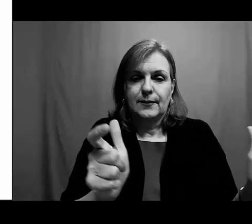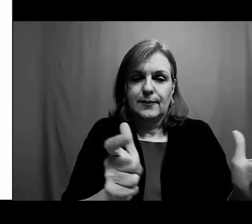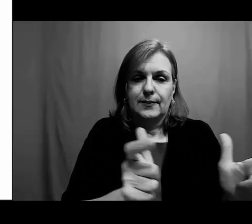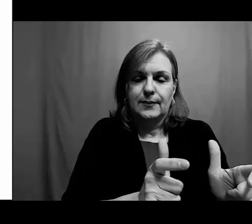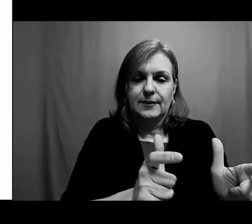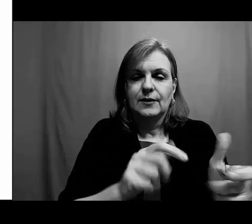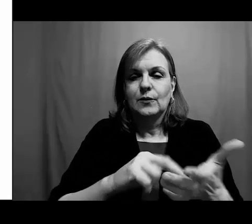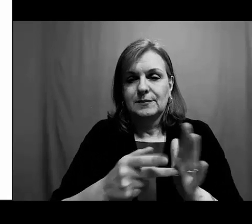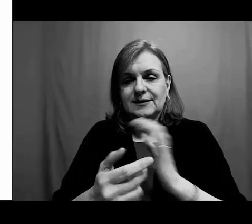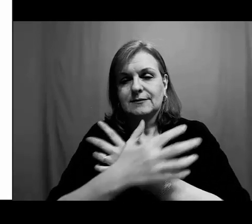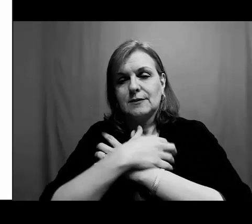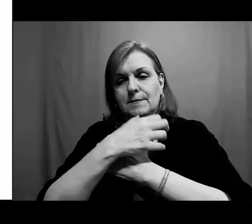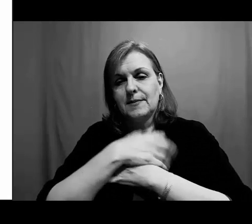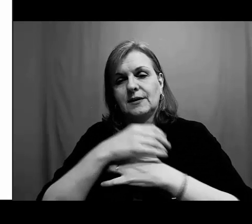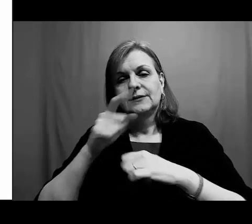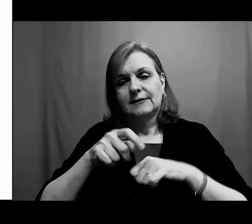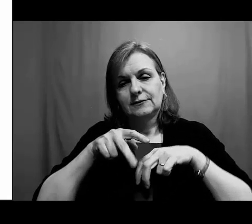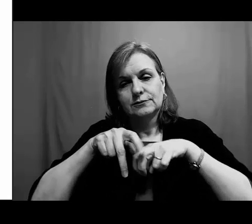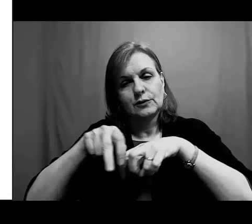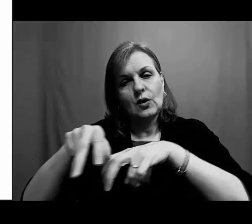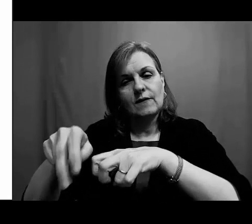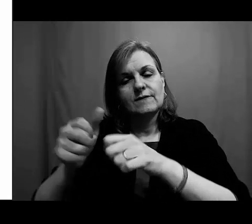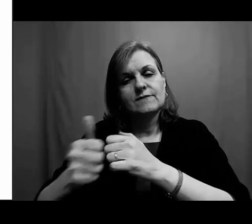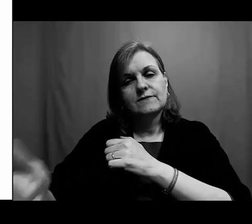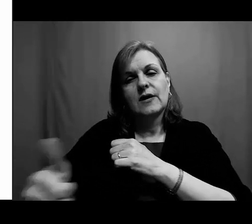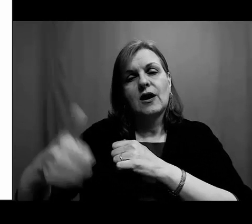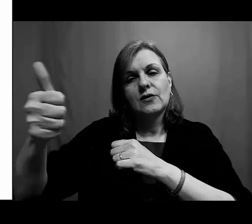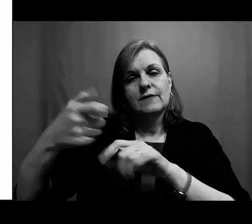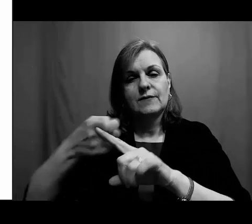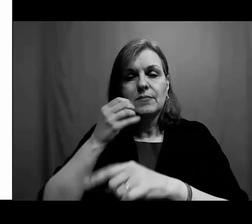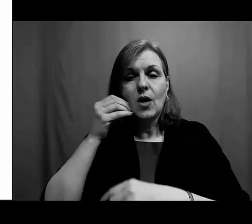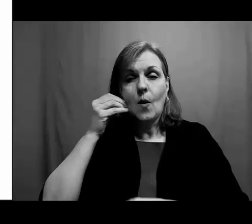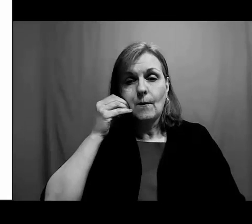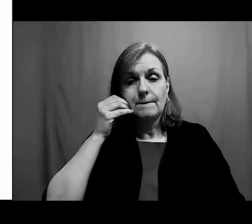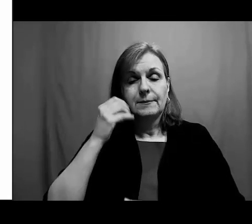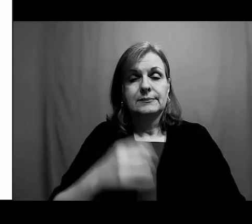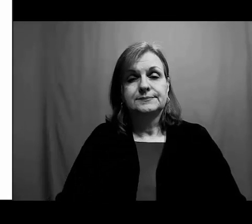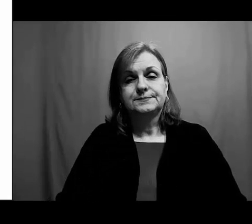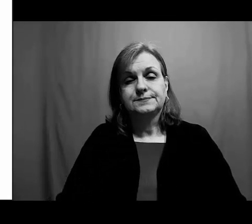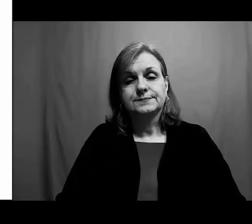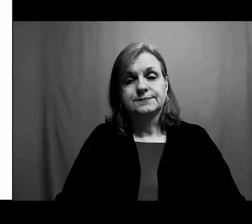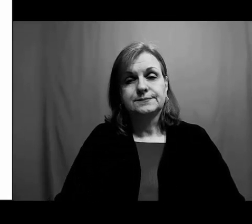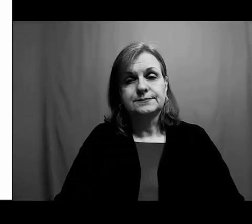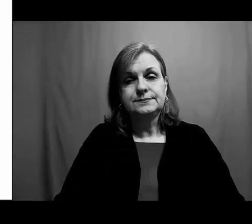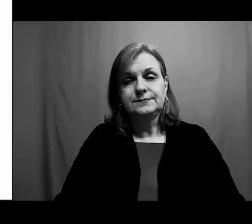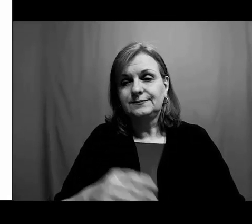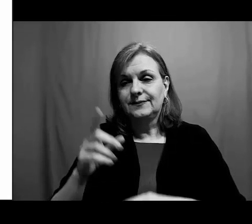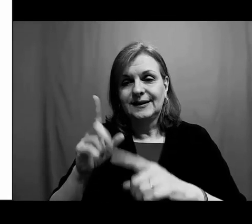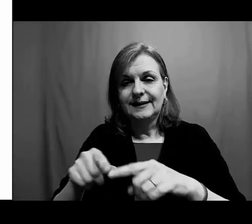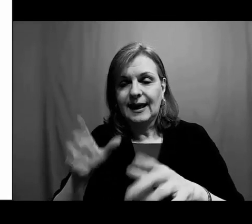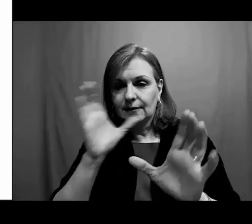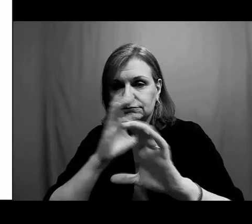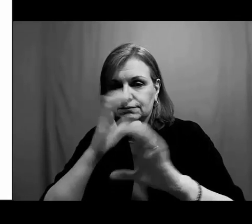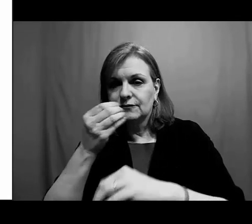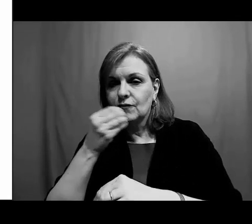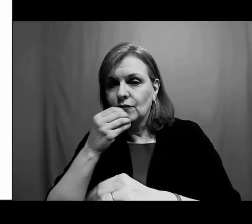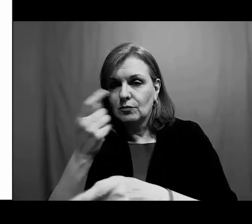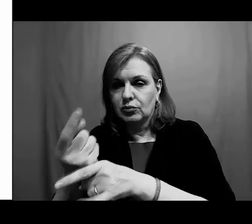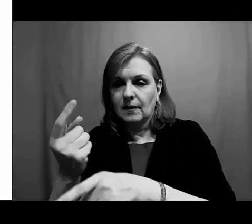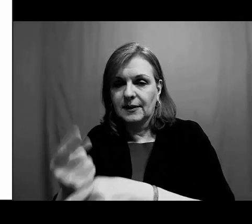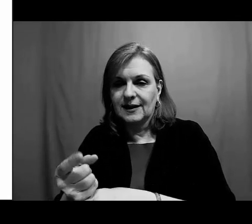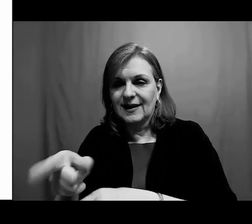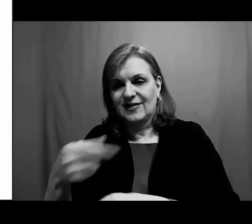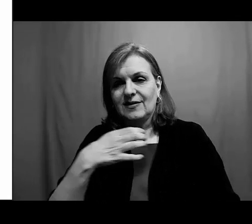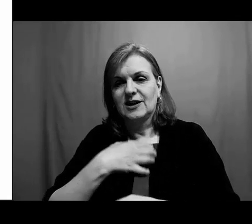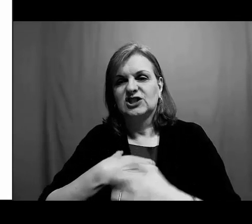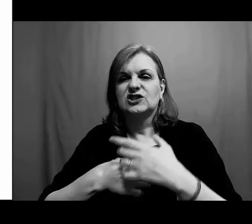has actually taken them further away from their homes. It does not allow them to hunt